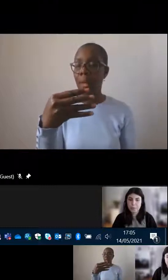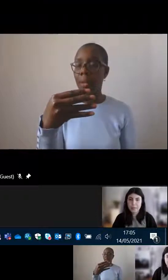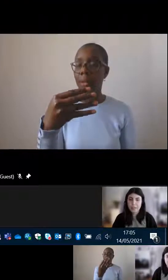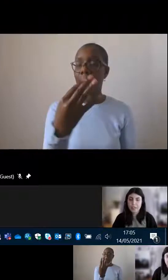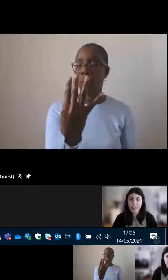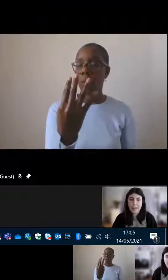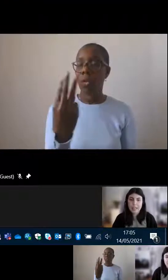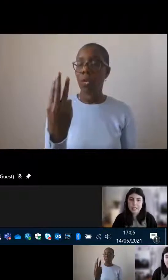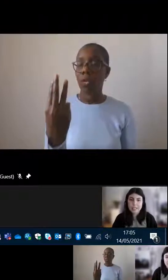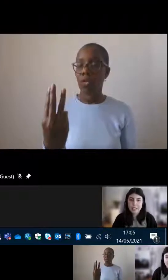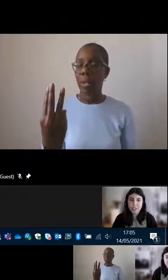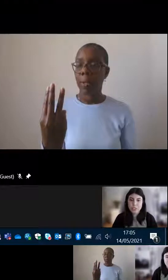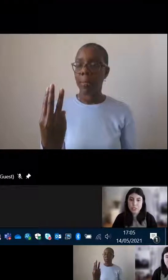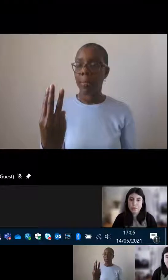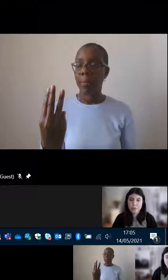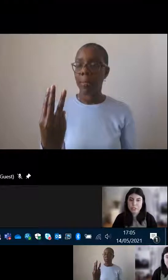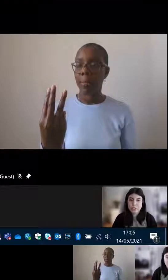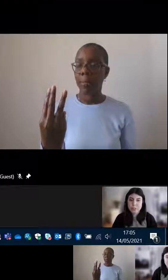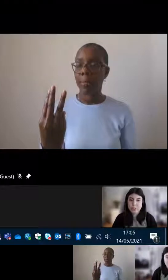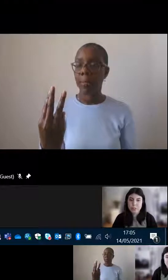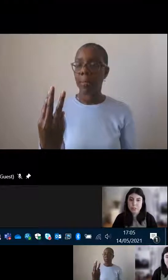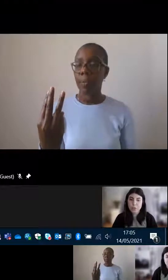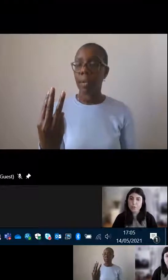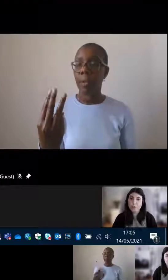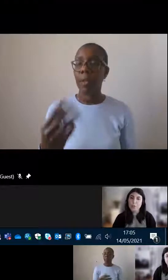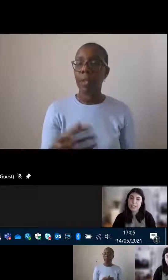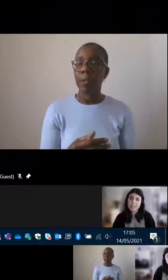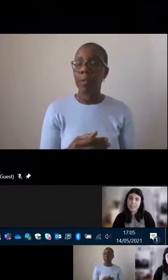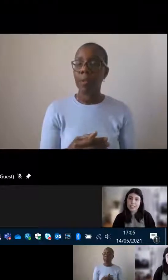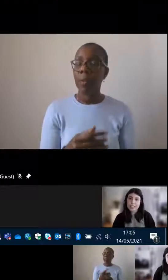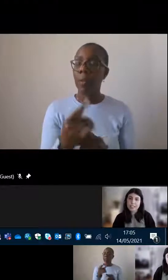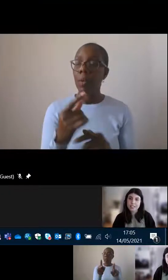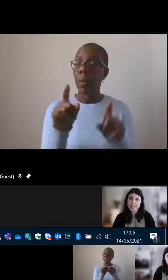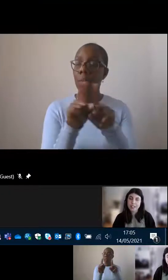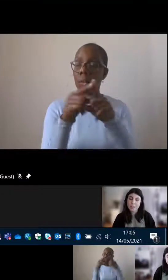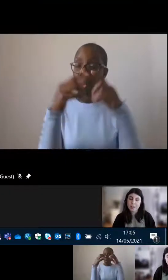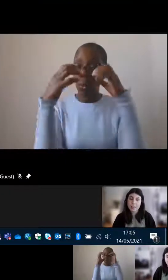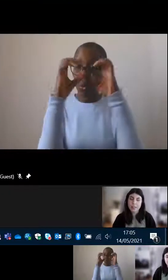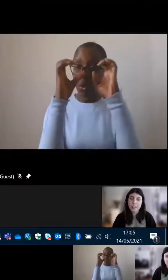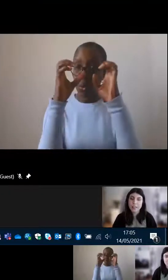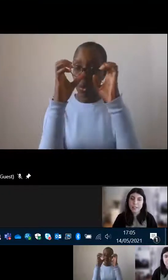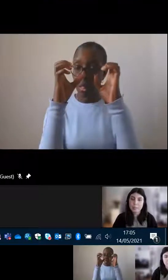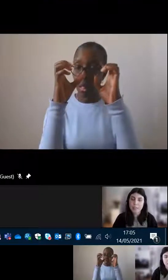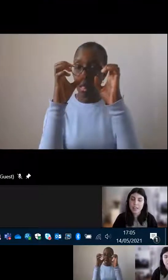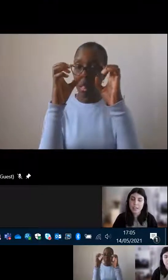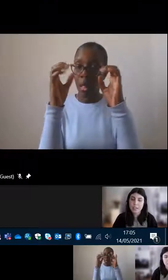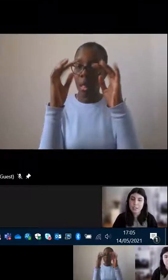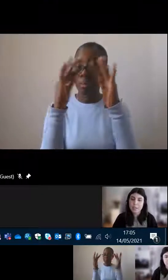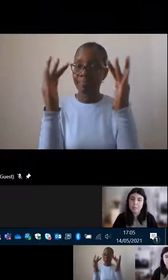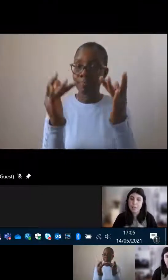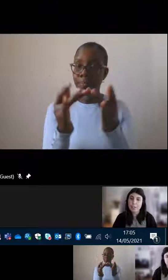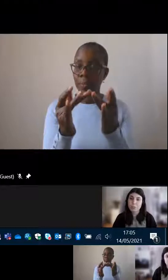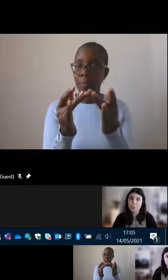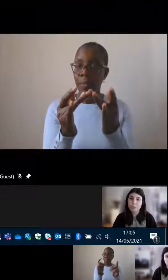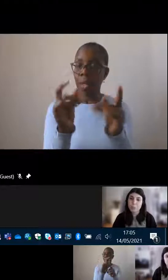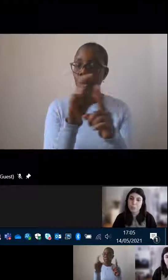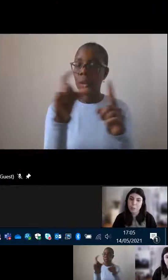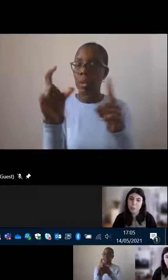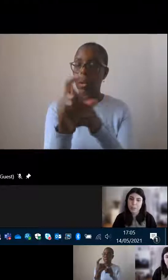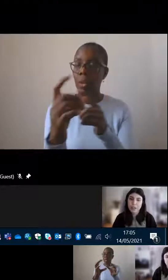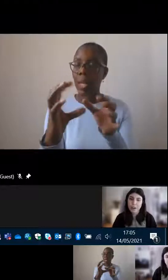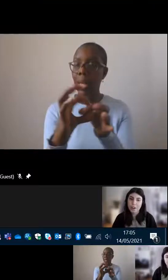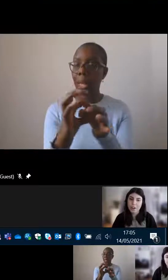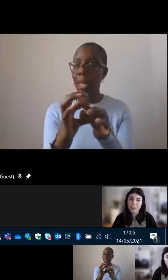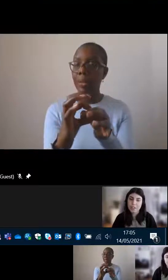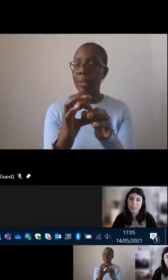8943. And you can also Google community links, and their page will show